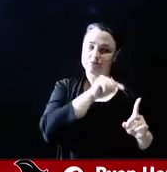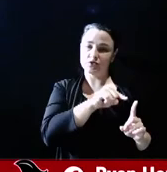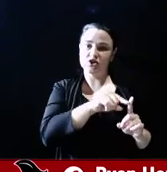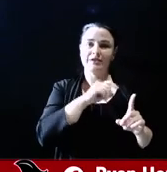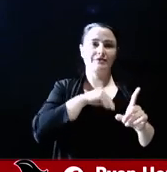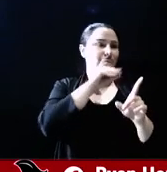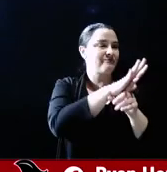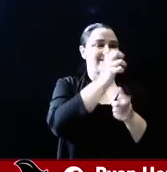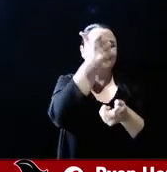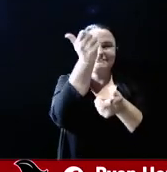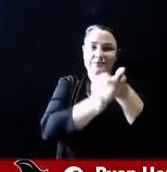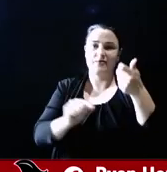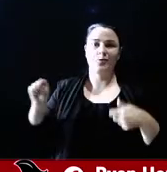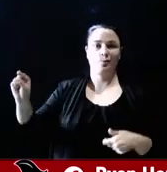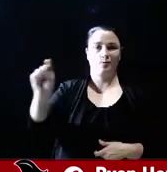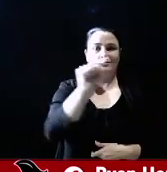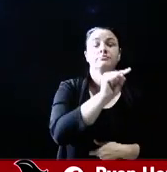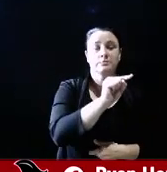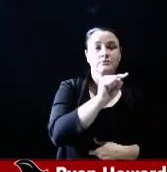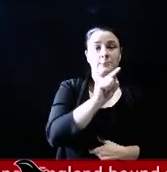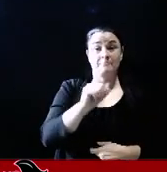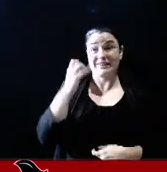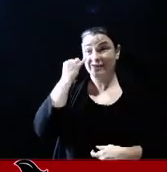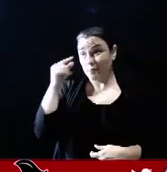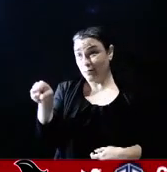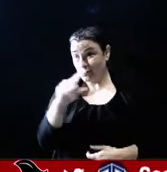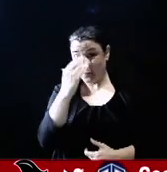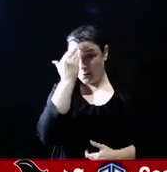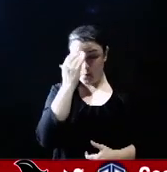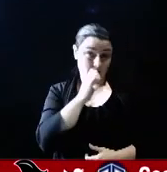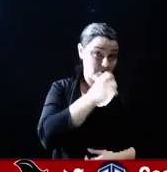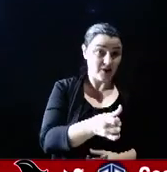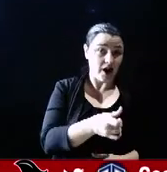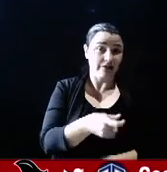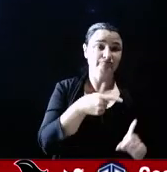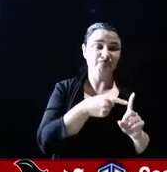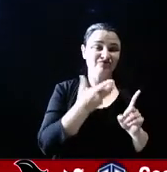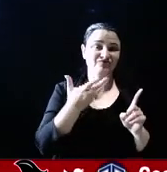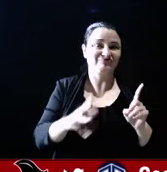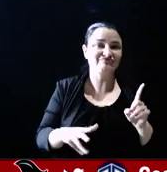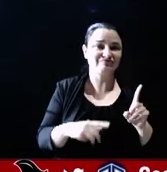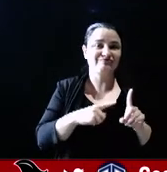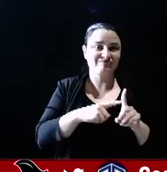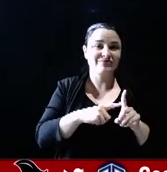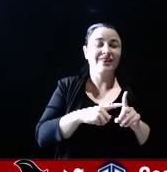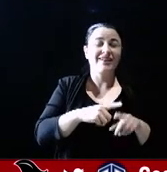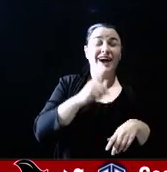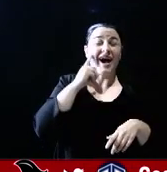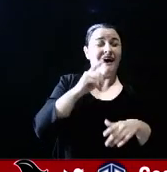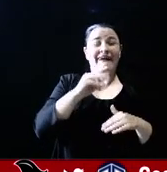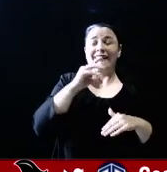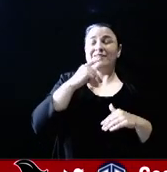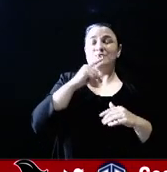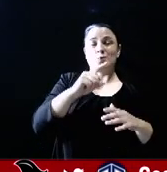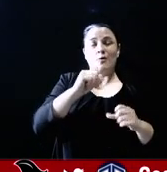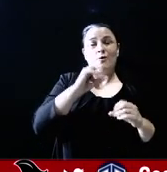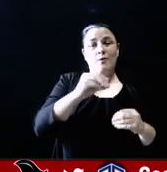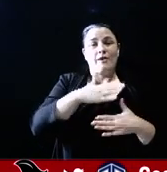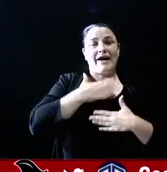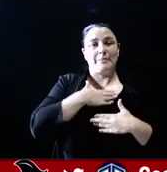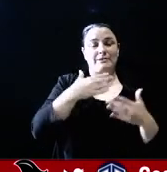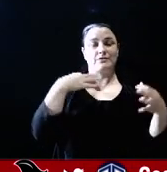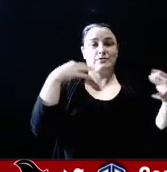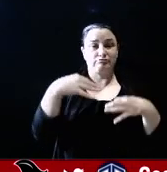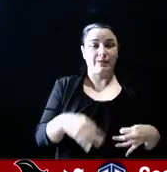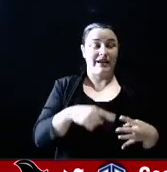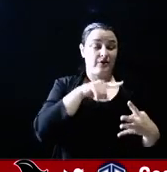impacted every single one of their lives. Whether they know it or not, I cannot fully express how ecstatic I am to be a part of just 4 years of